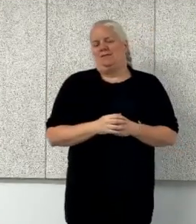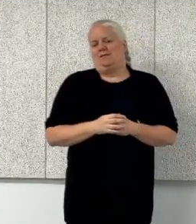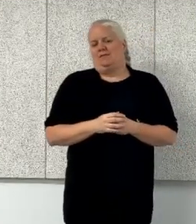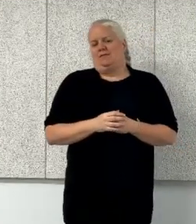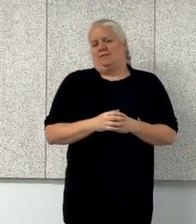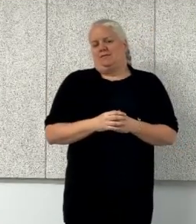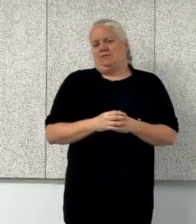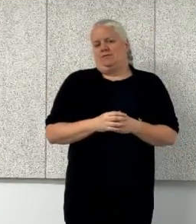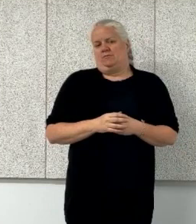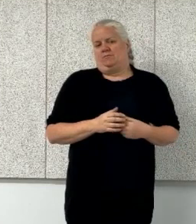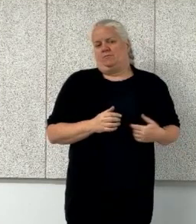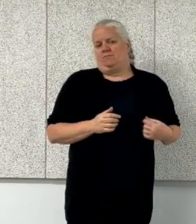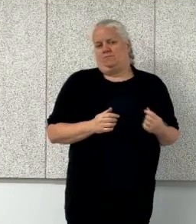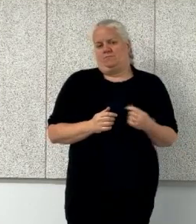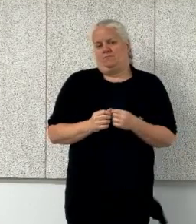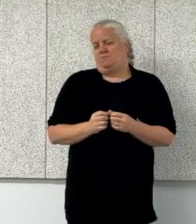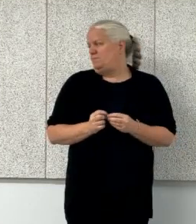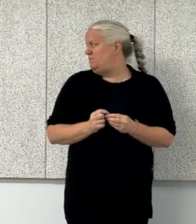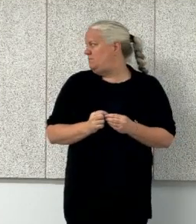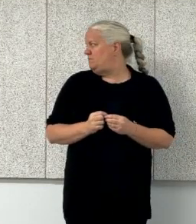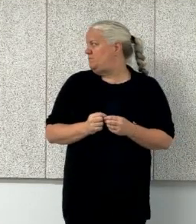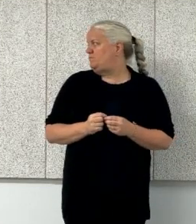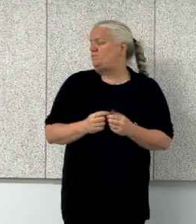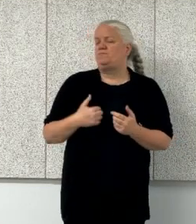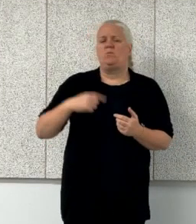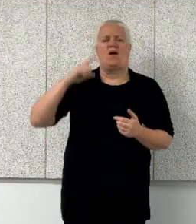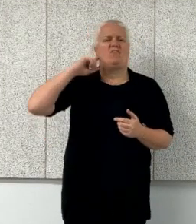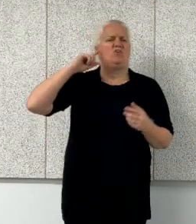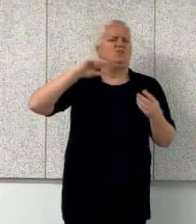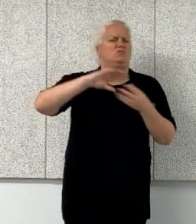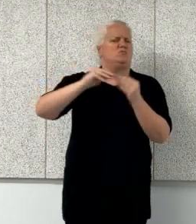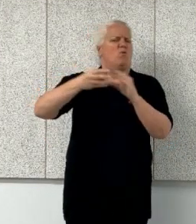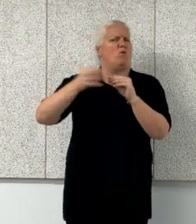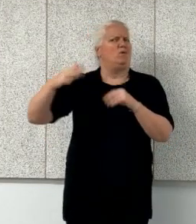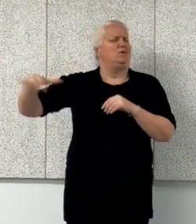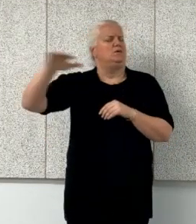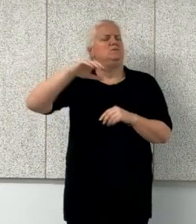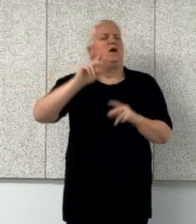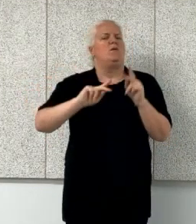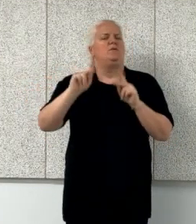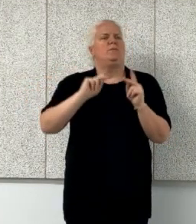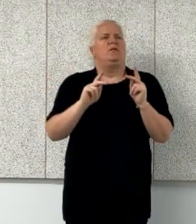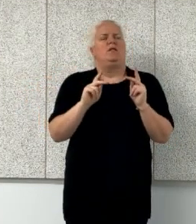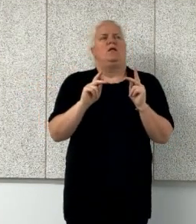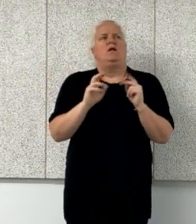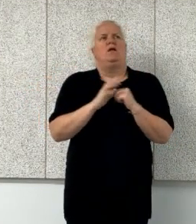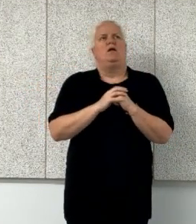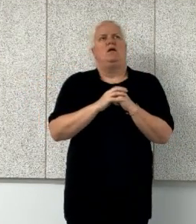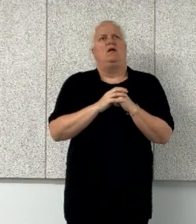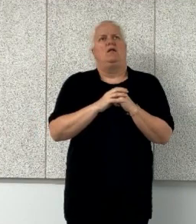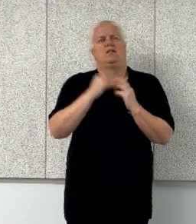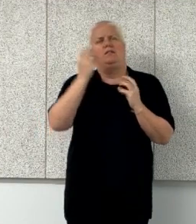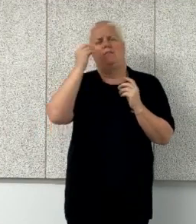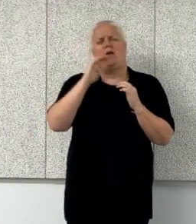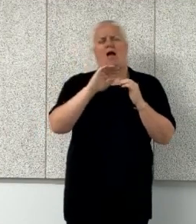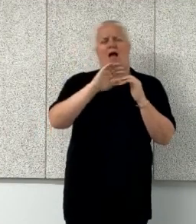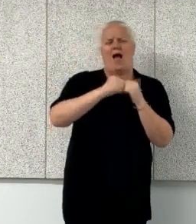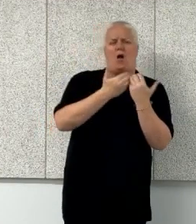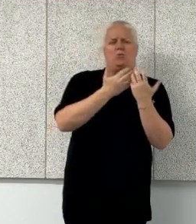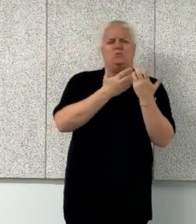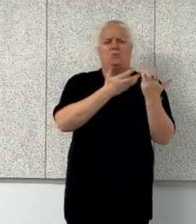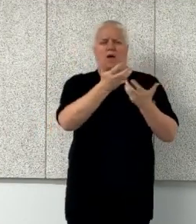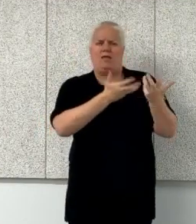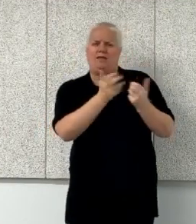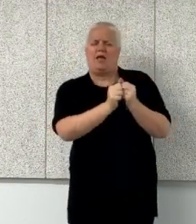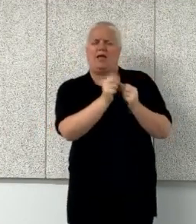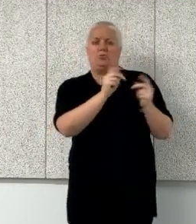to, one of the things that I've heard really anecdotally from people is that they're trying to think about not just how do I engage the people who I have